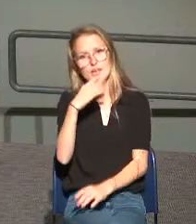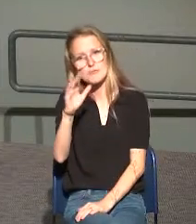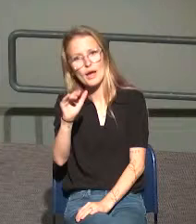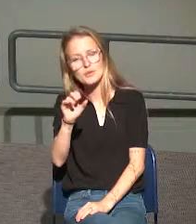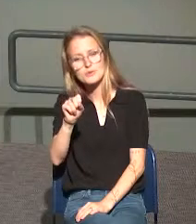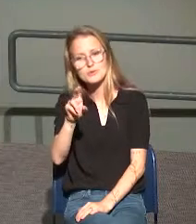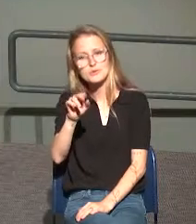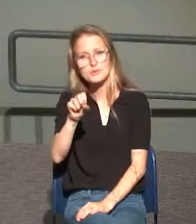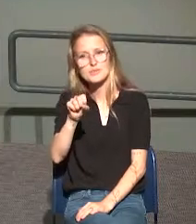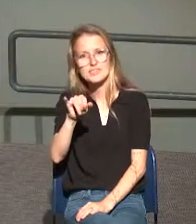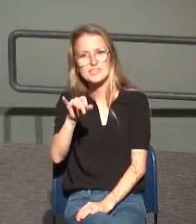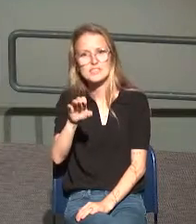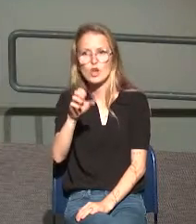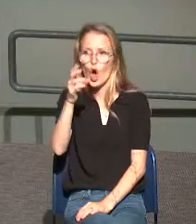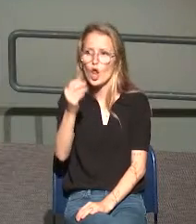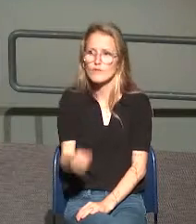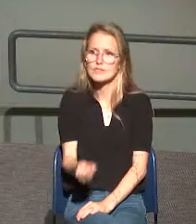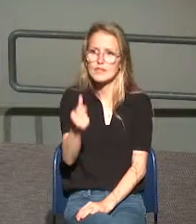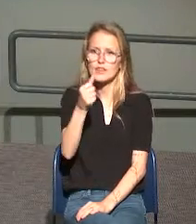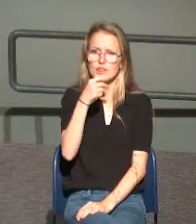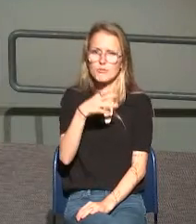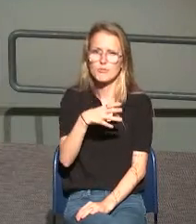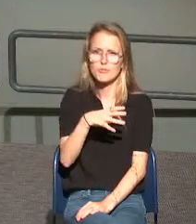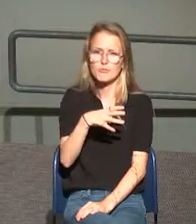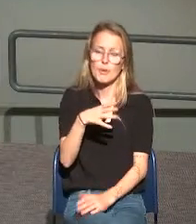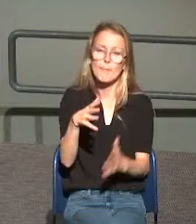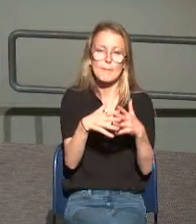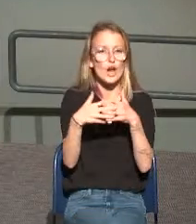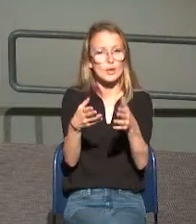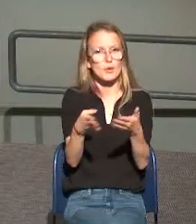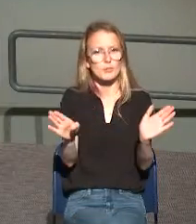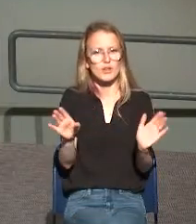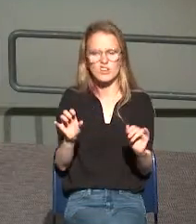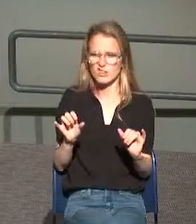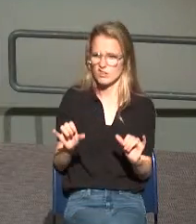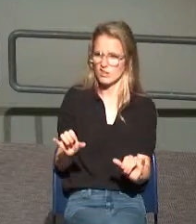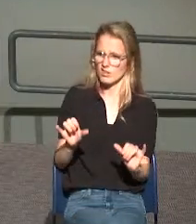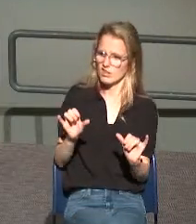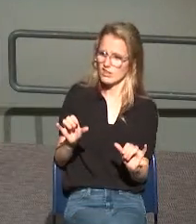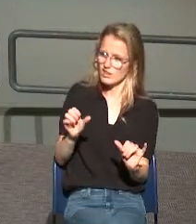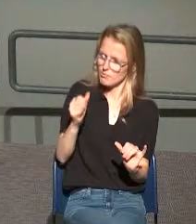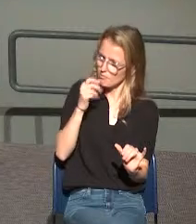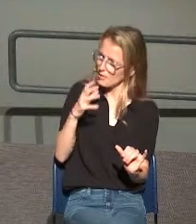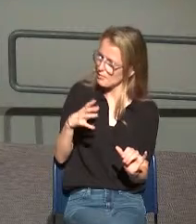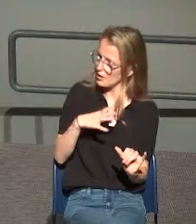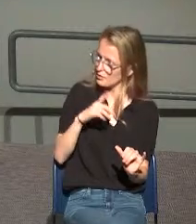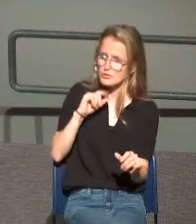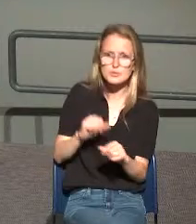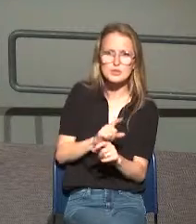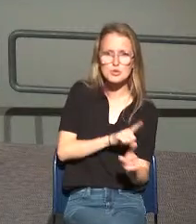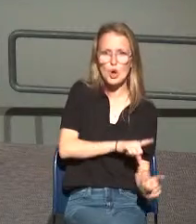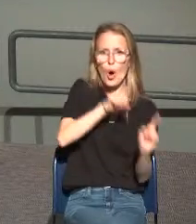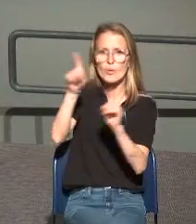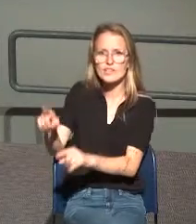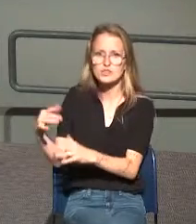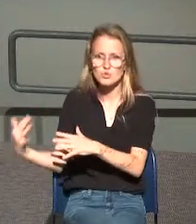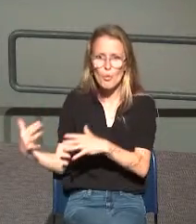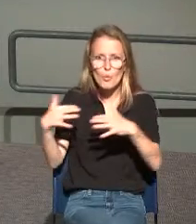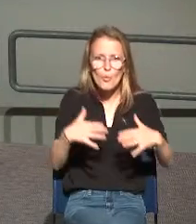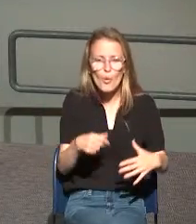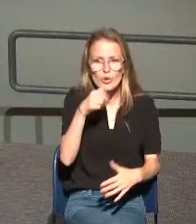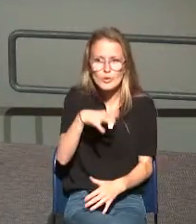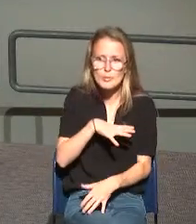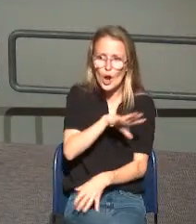so all of a sudden, the American public started to realize that, oh my gosh, women are at war, and women are